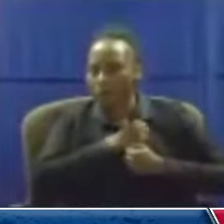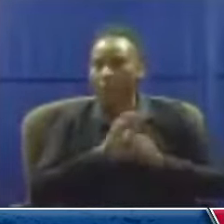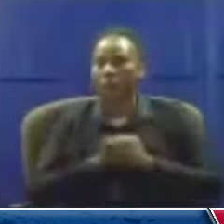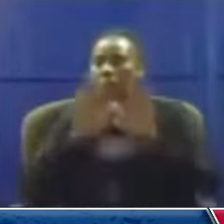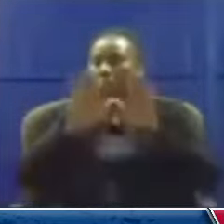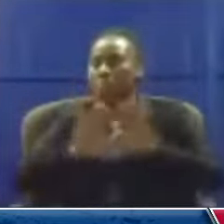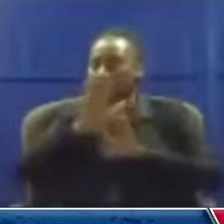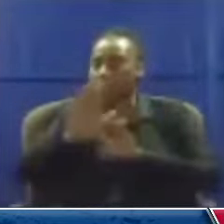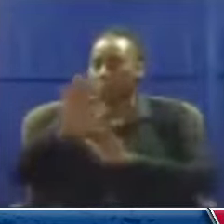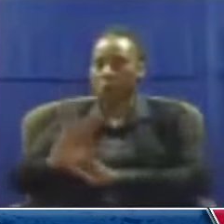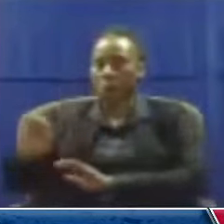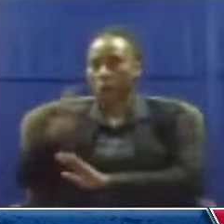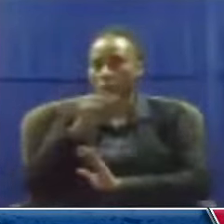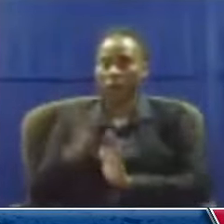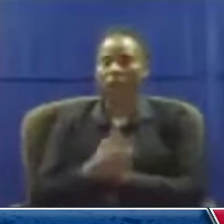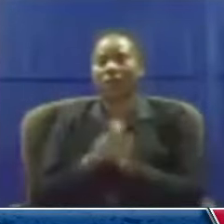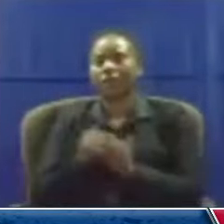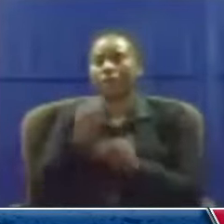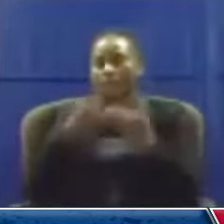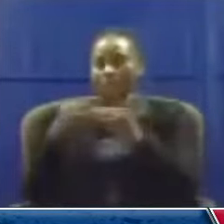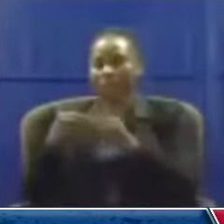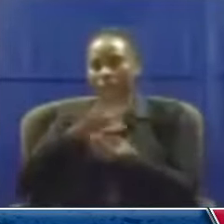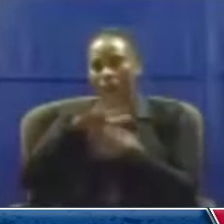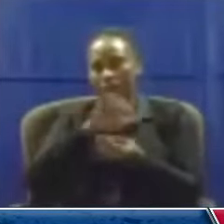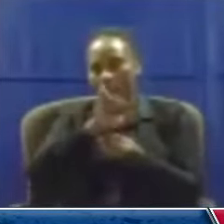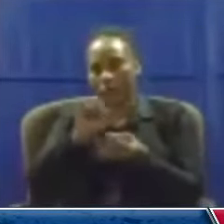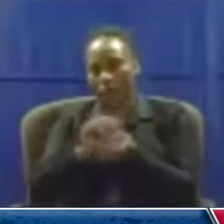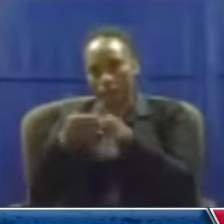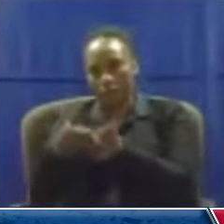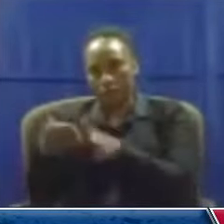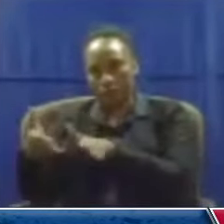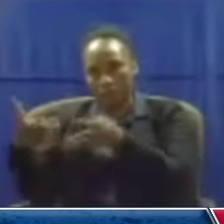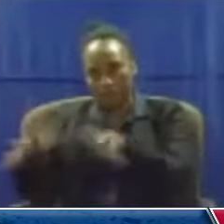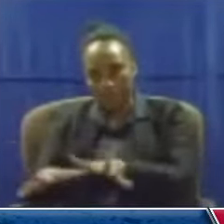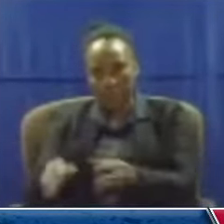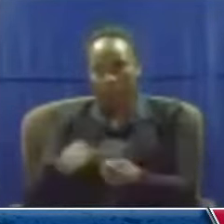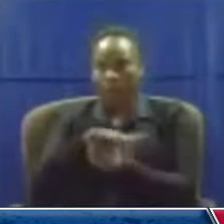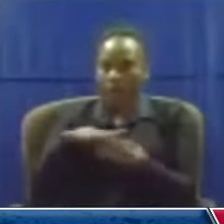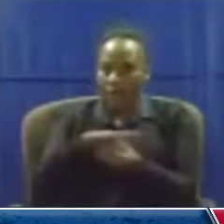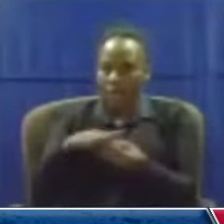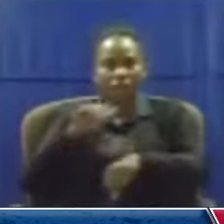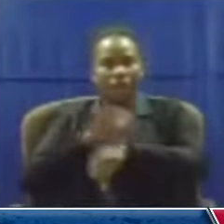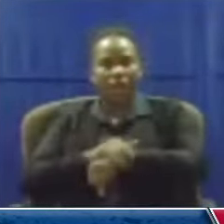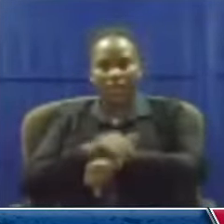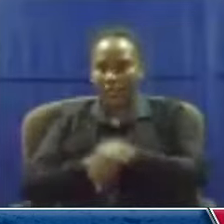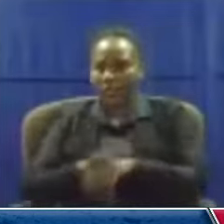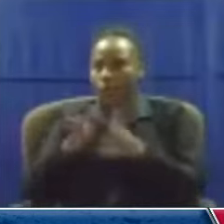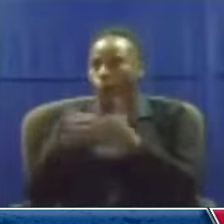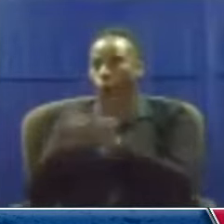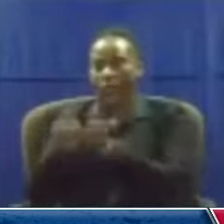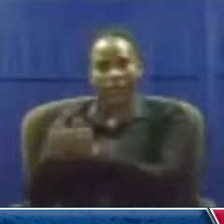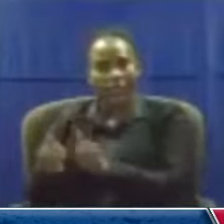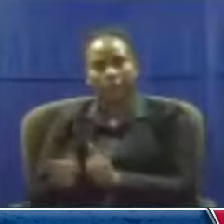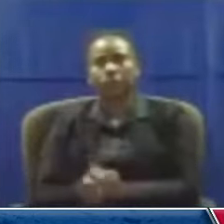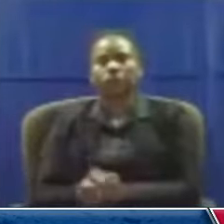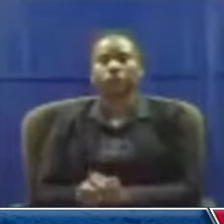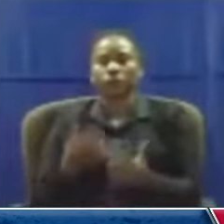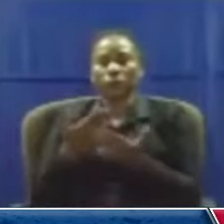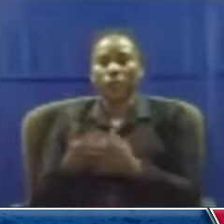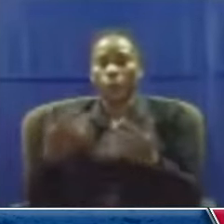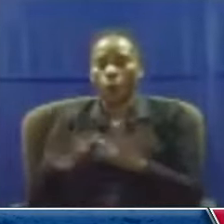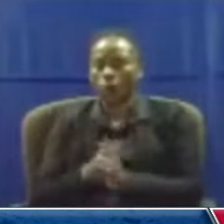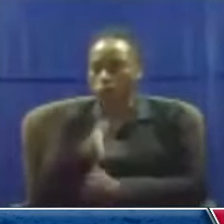to all of those who lost loved ones, family, friends, and colleagues. We can rebuild homes and